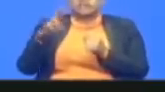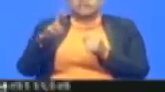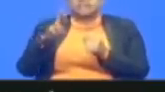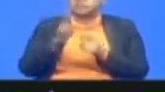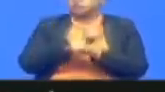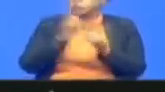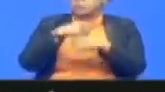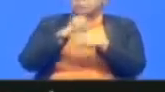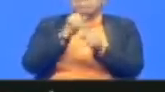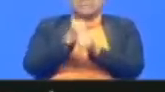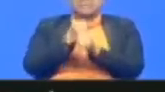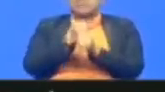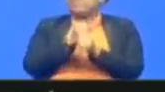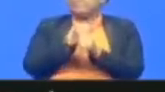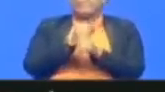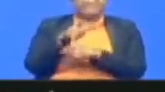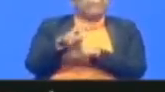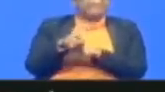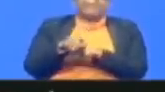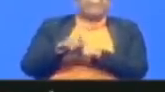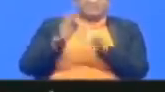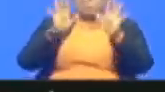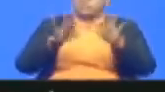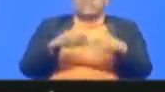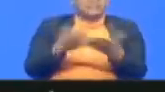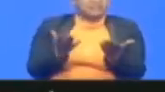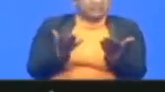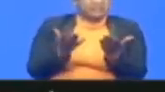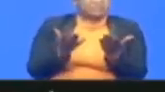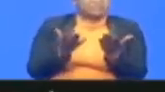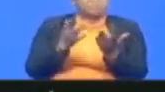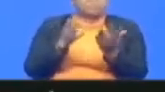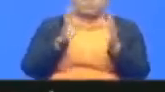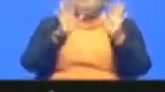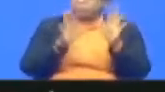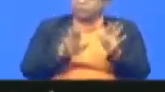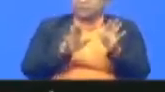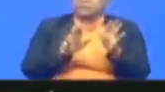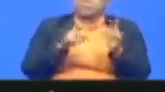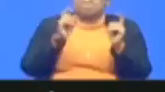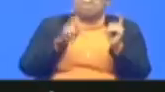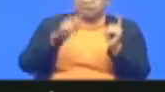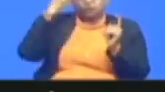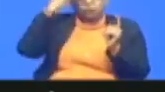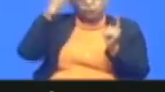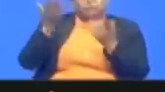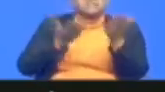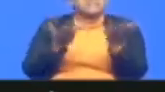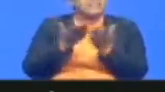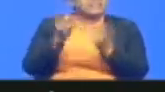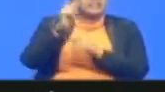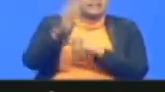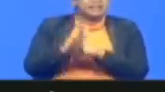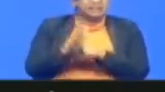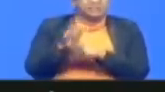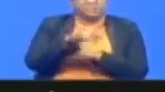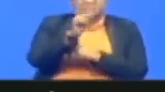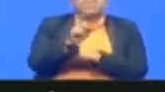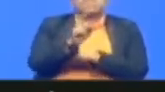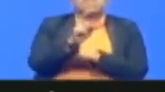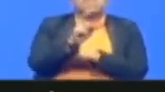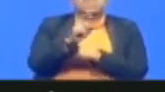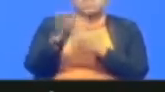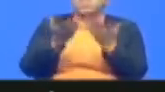loss-making. That does not make sense at all to say that. What is important is to say, is it serving the Kenyans? Is